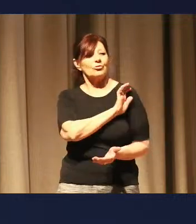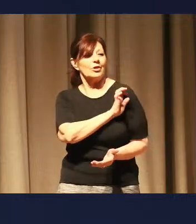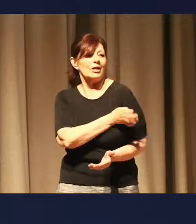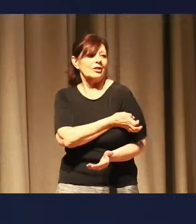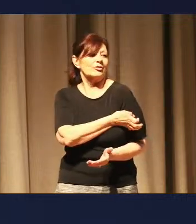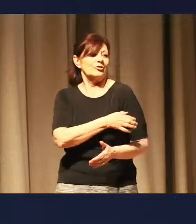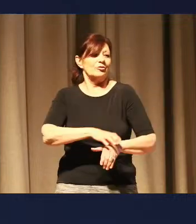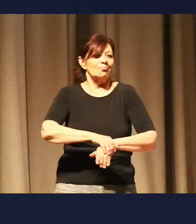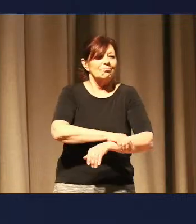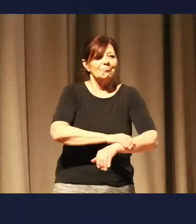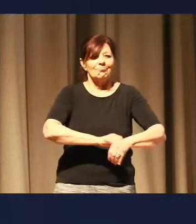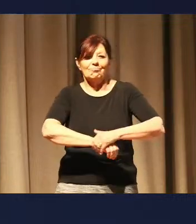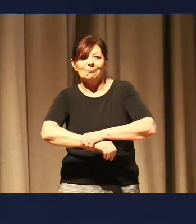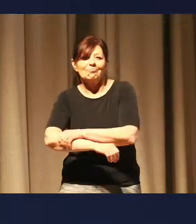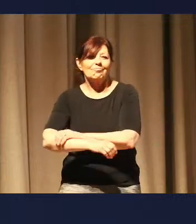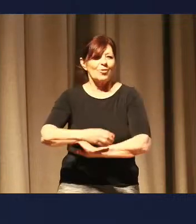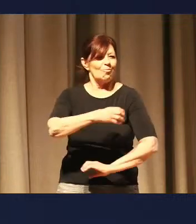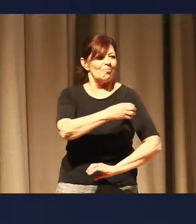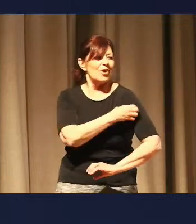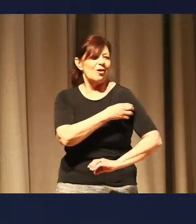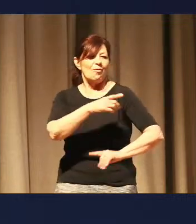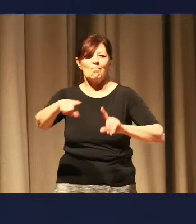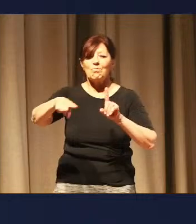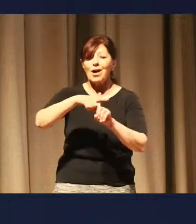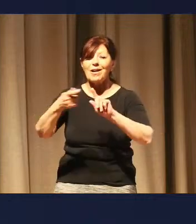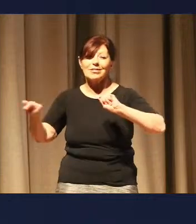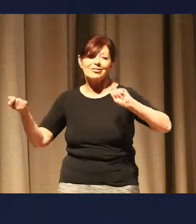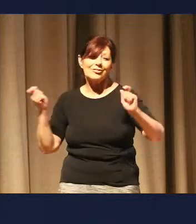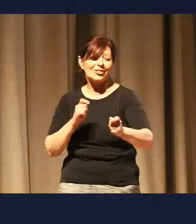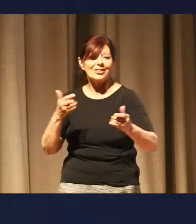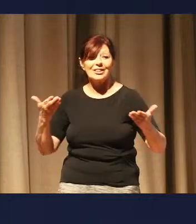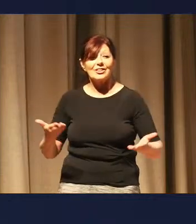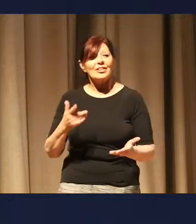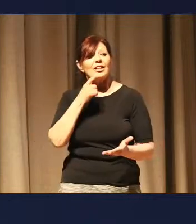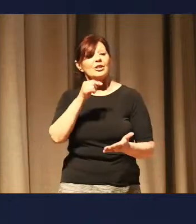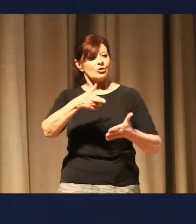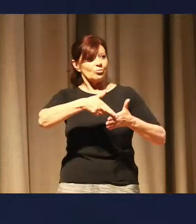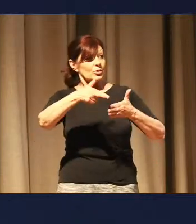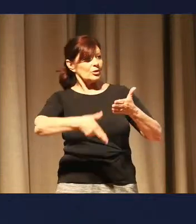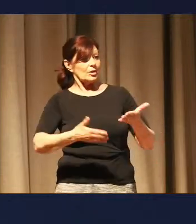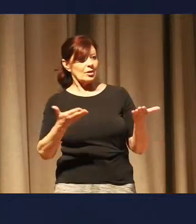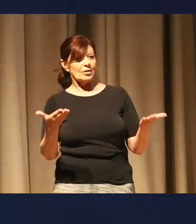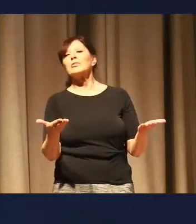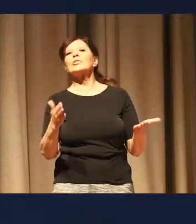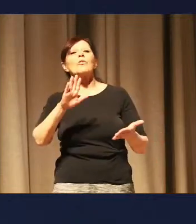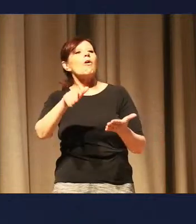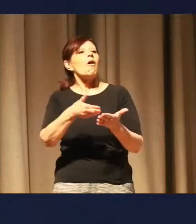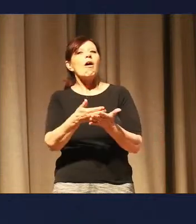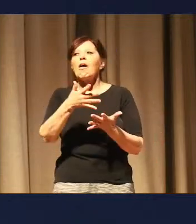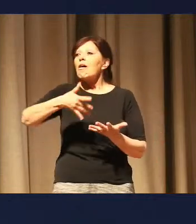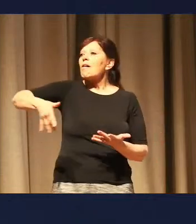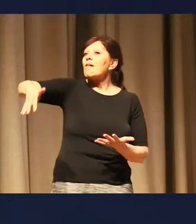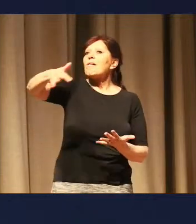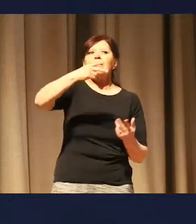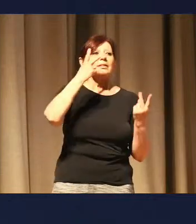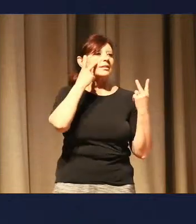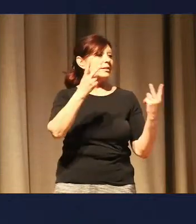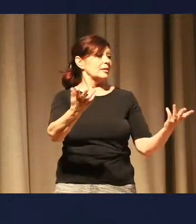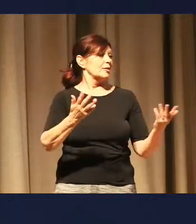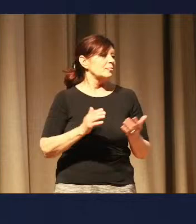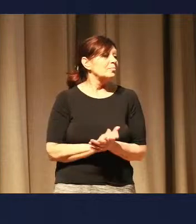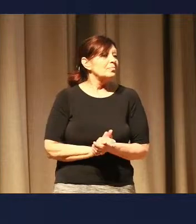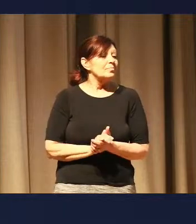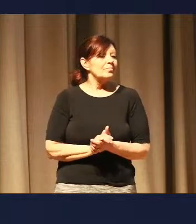energy powers positive change in Erie County, and the results are all around us.